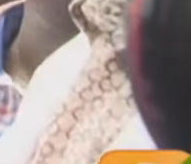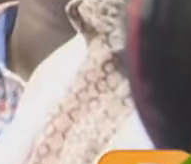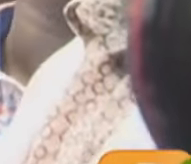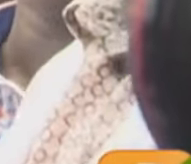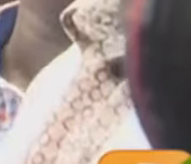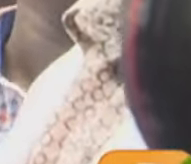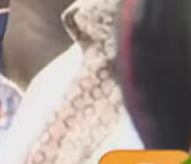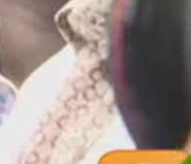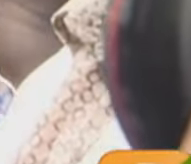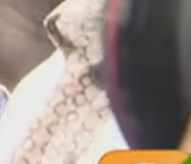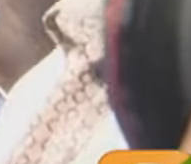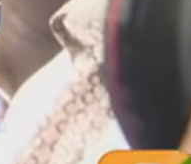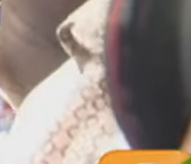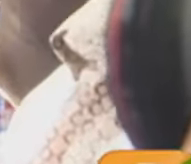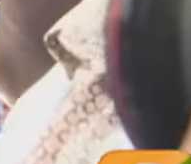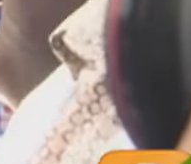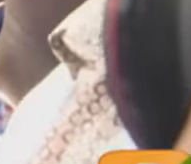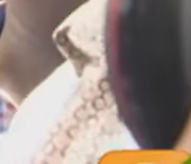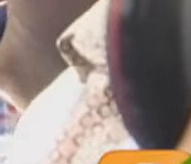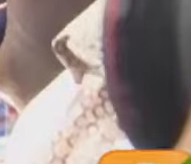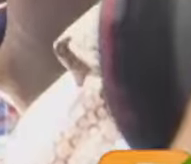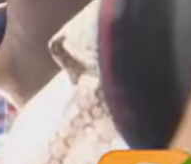7 years, must be protected.